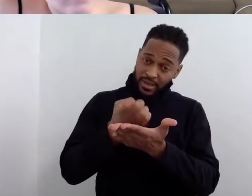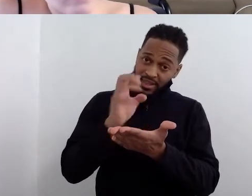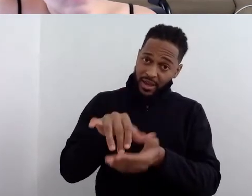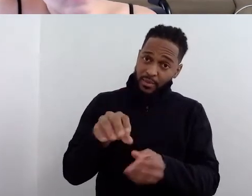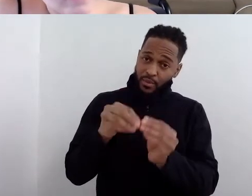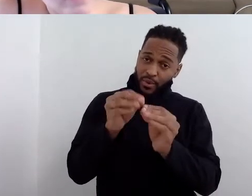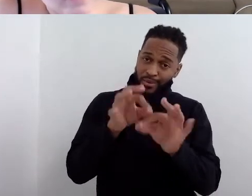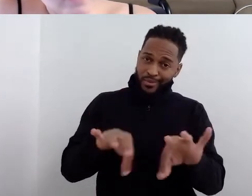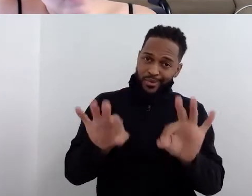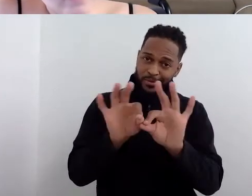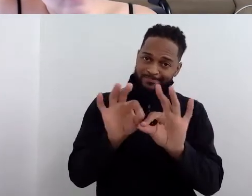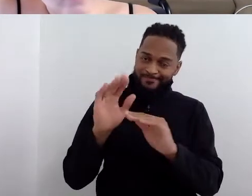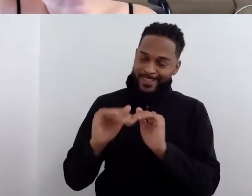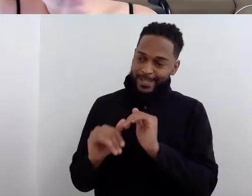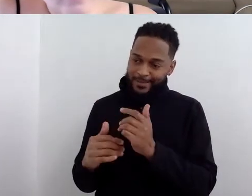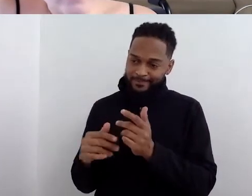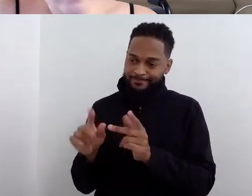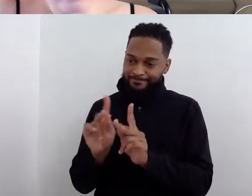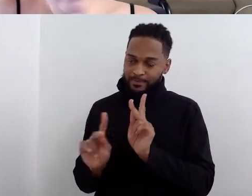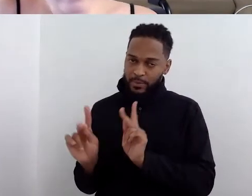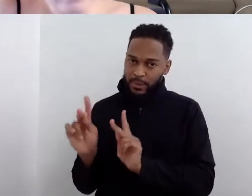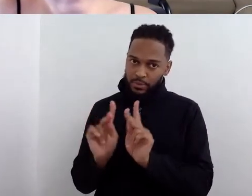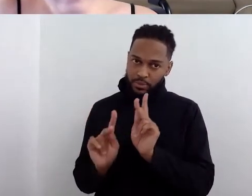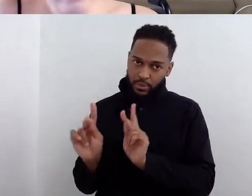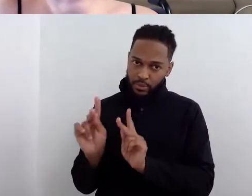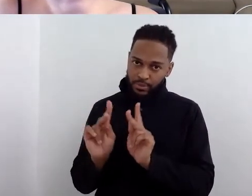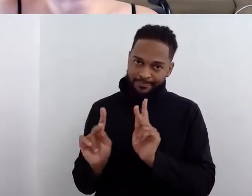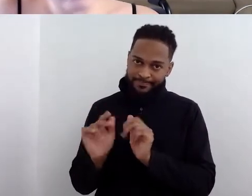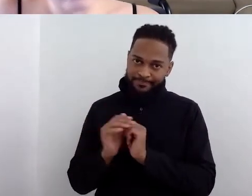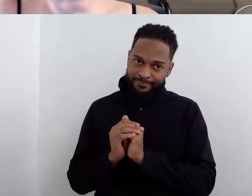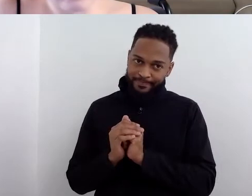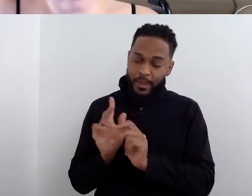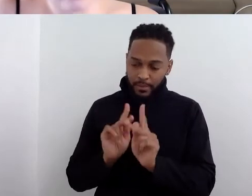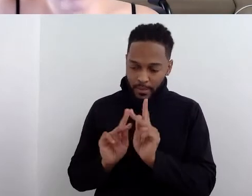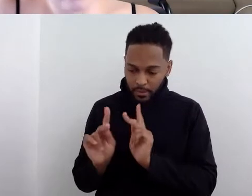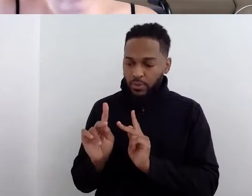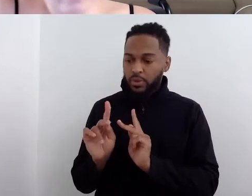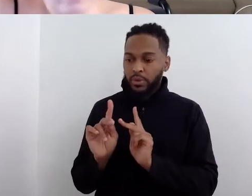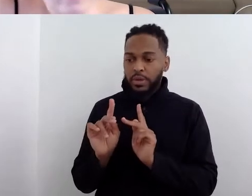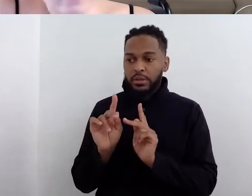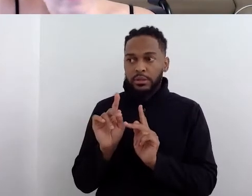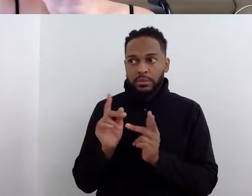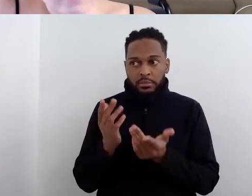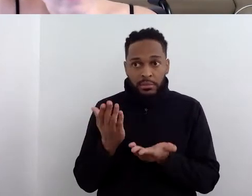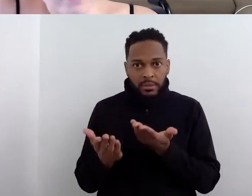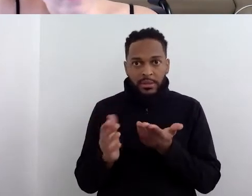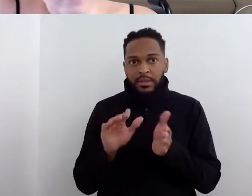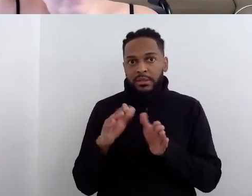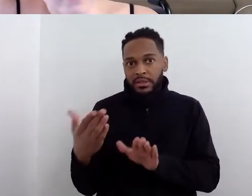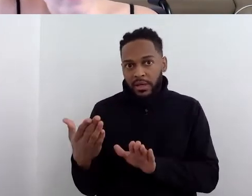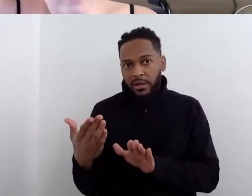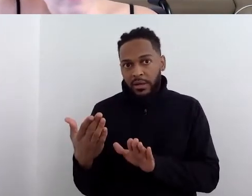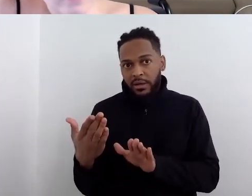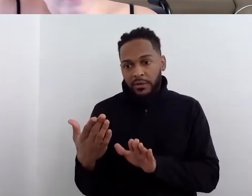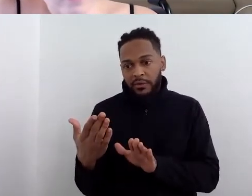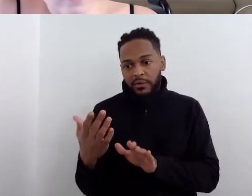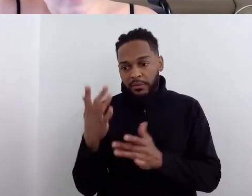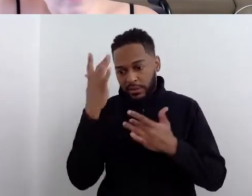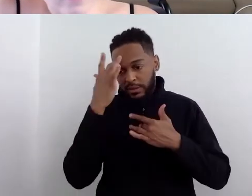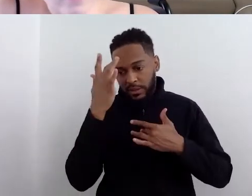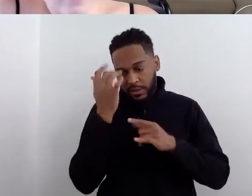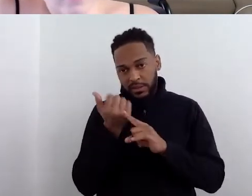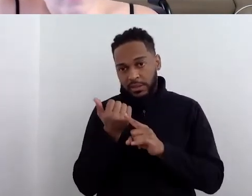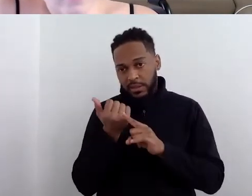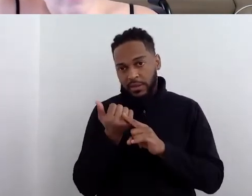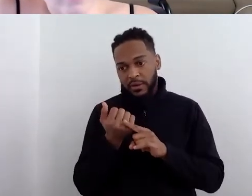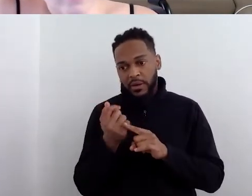um, than the people who could have actually died from the virus itself. You know,